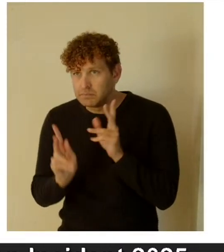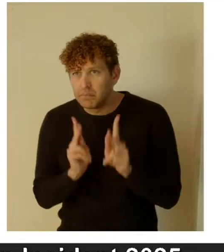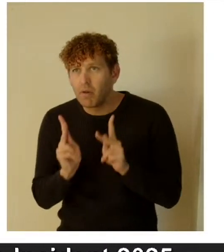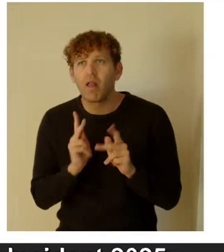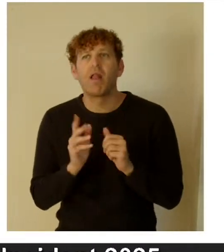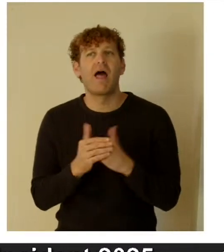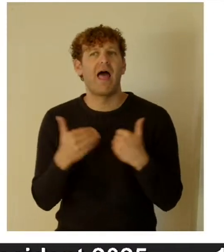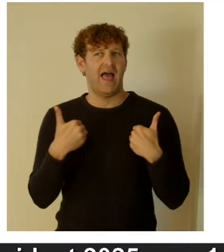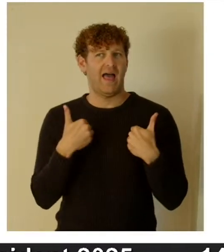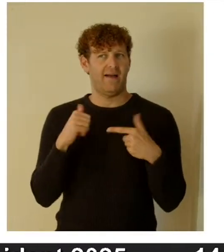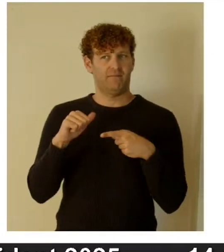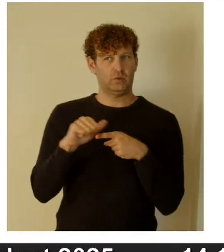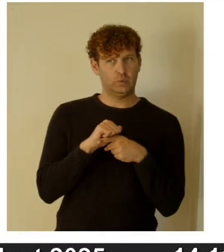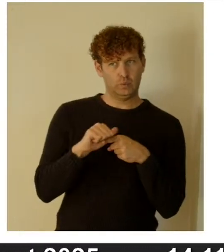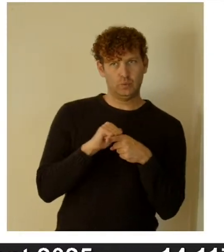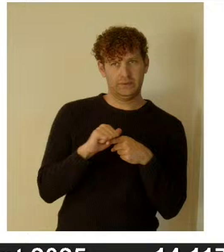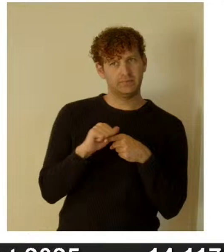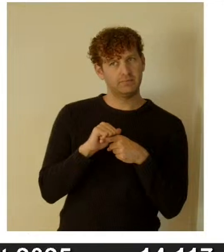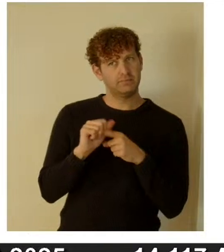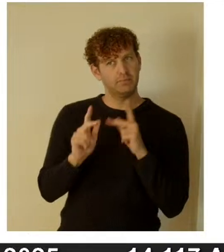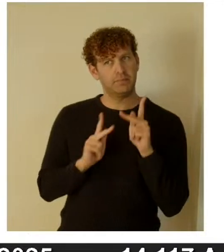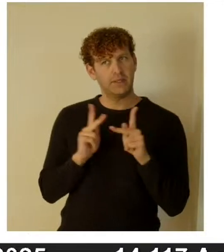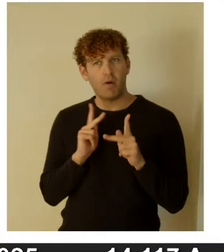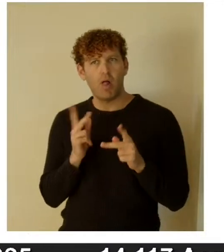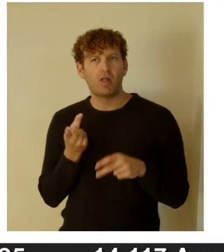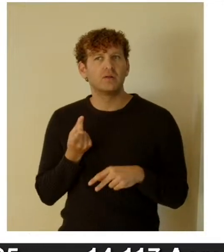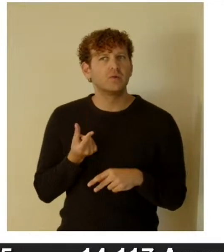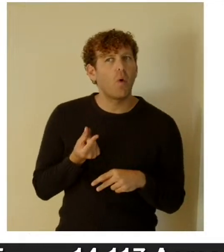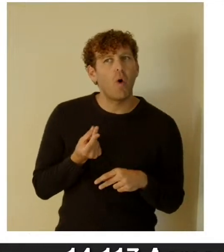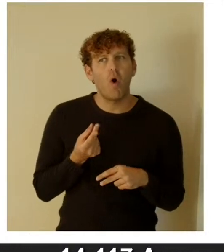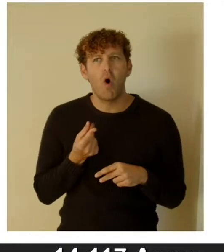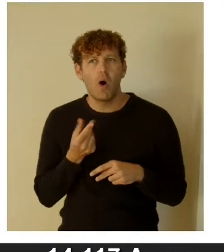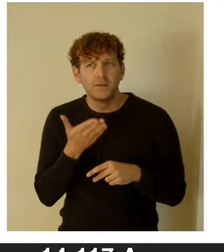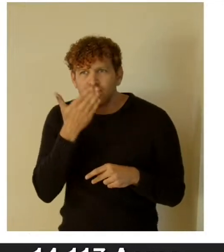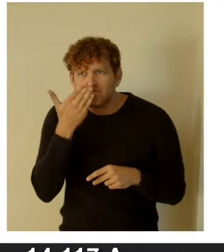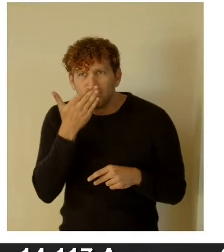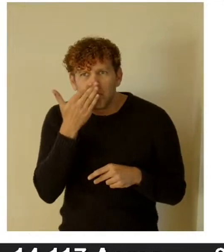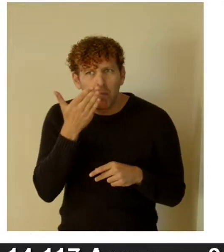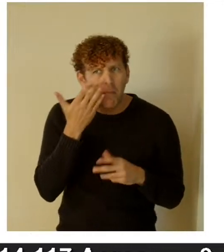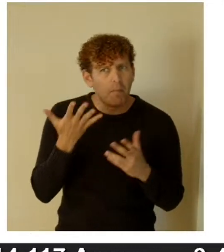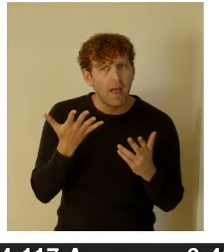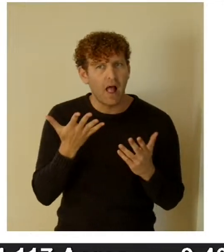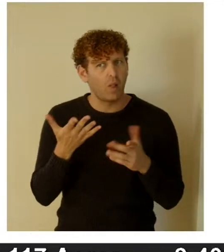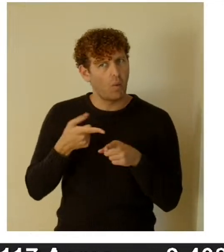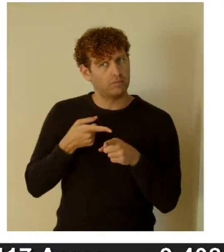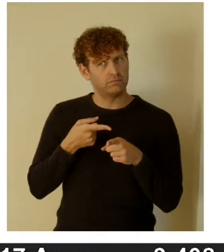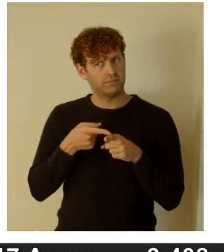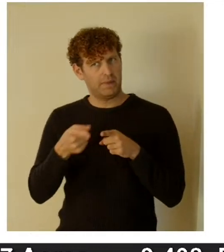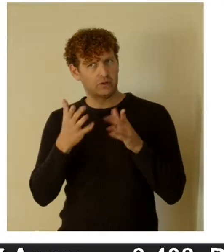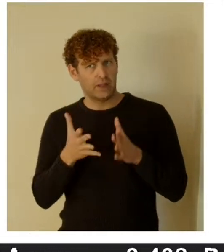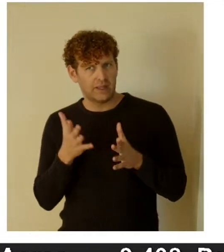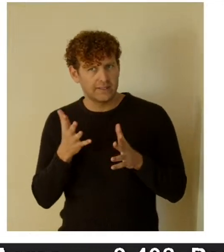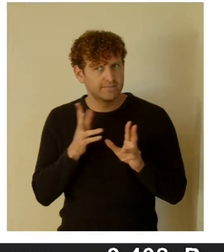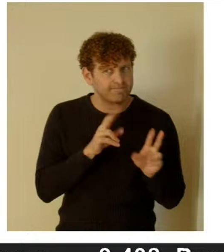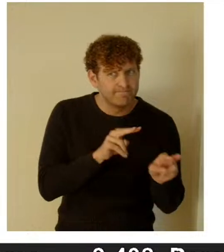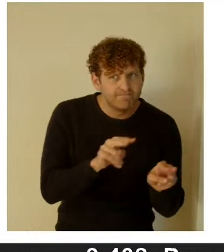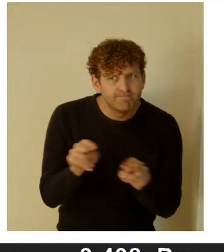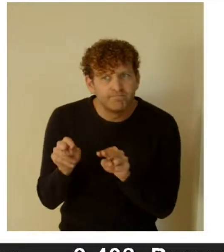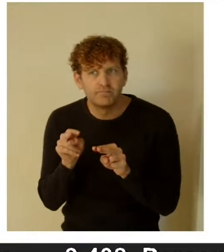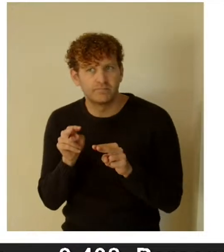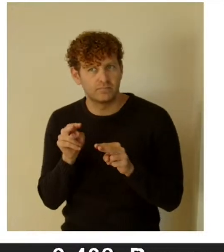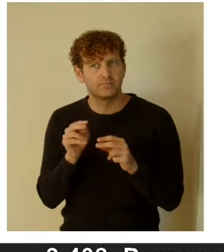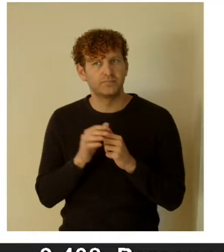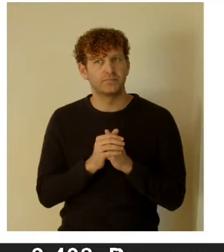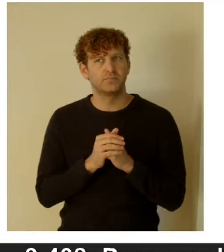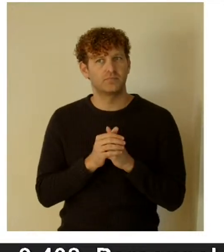human remain dogs and an anthropologist with each team that continue to look and search out. Once something is detected, it is turned over to the Los Angeles